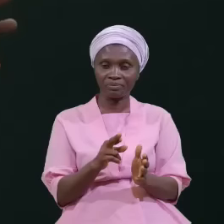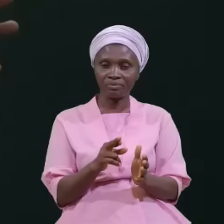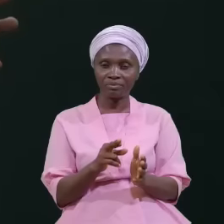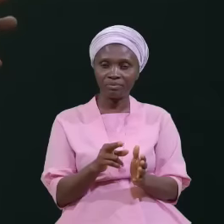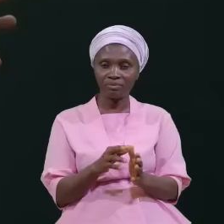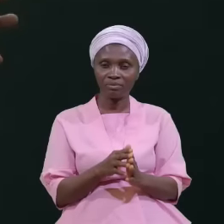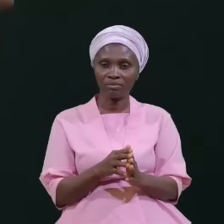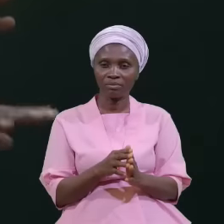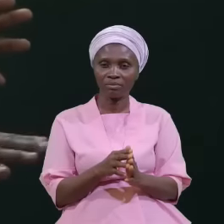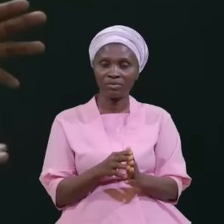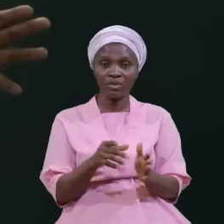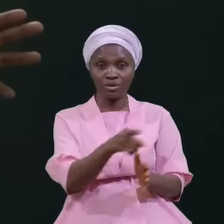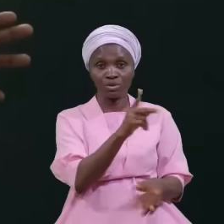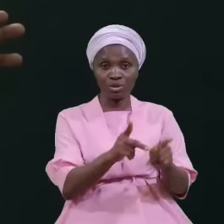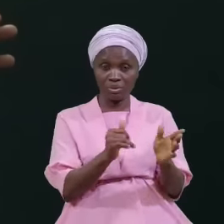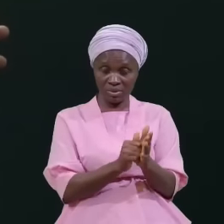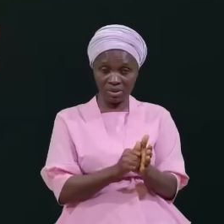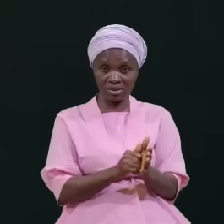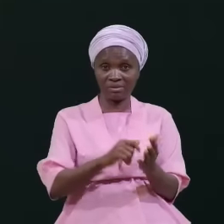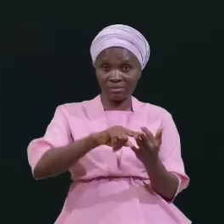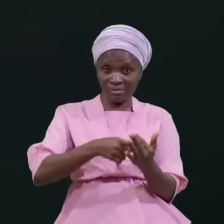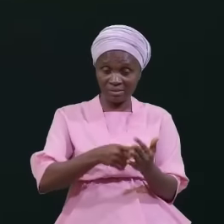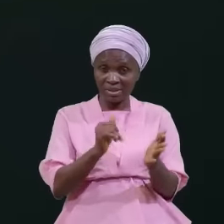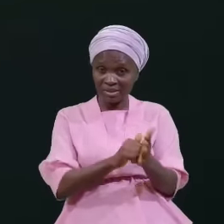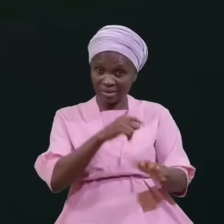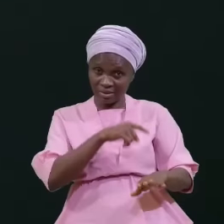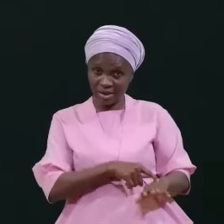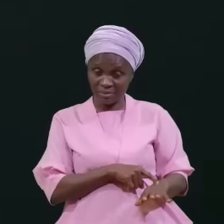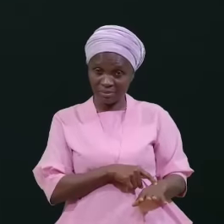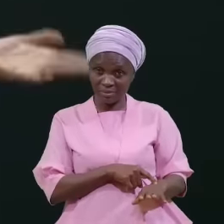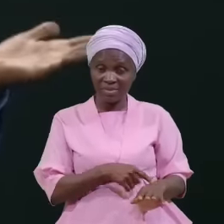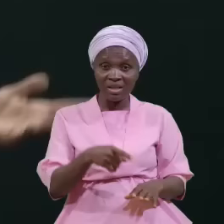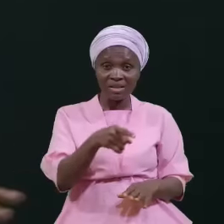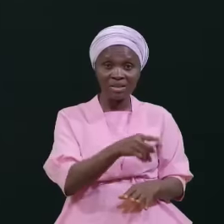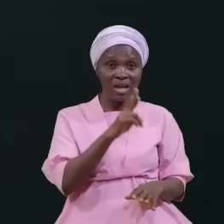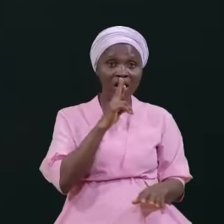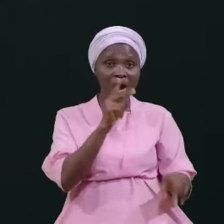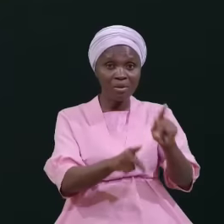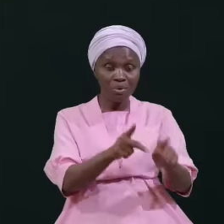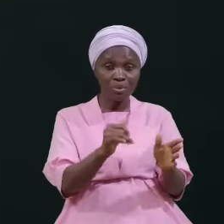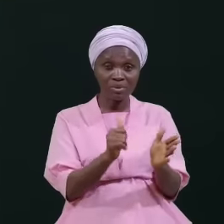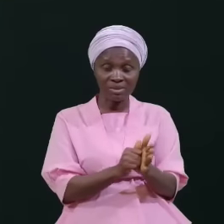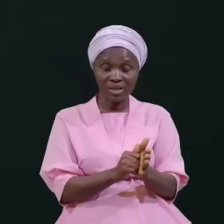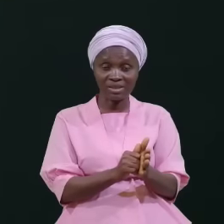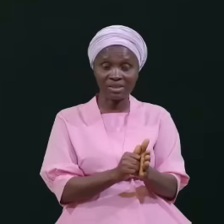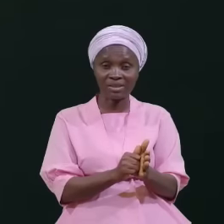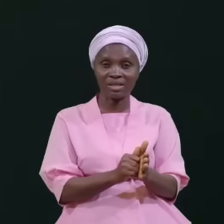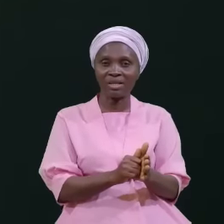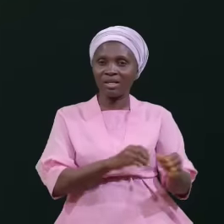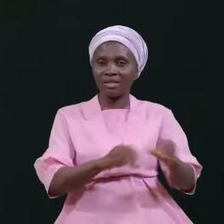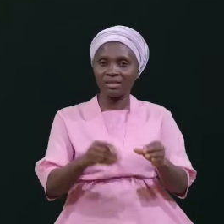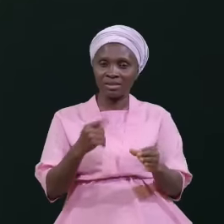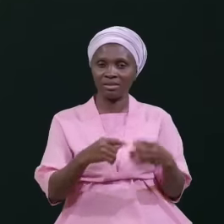primarily at that time, they were the people that committed the sin